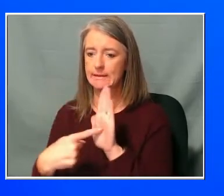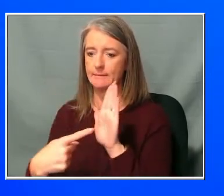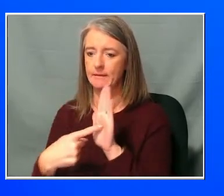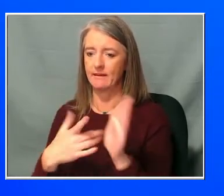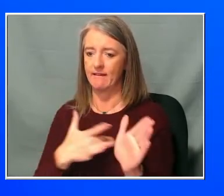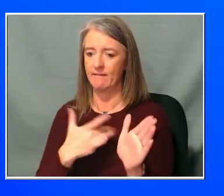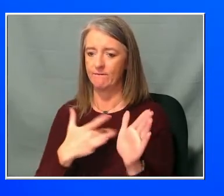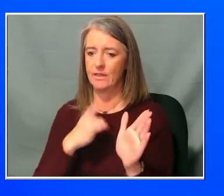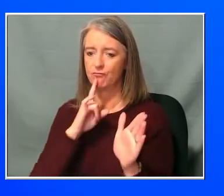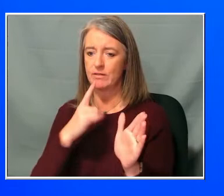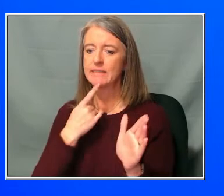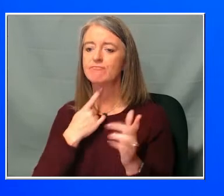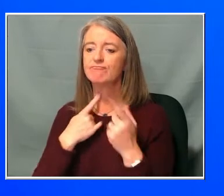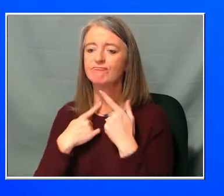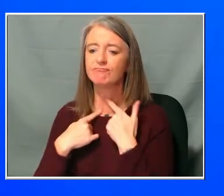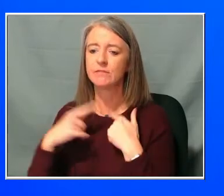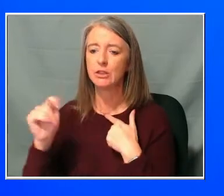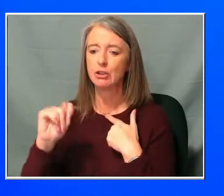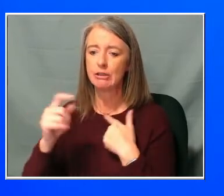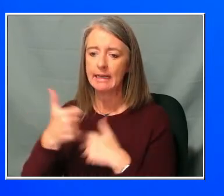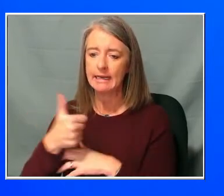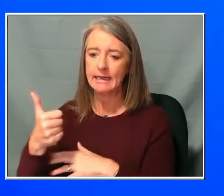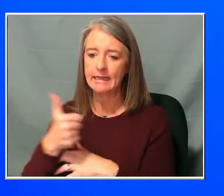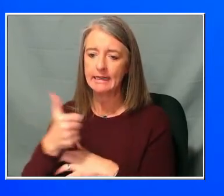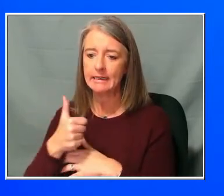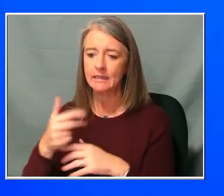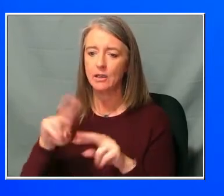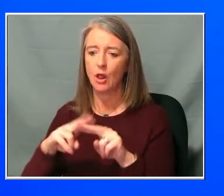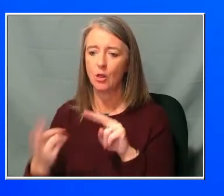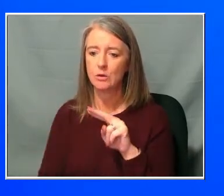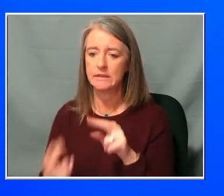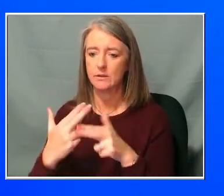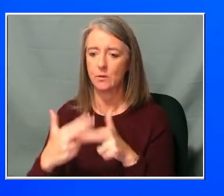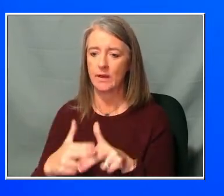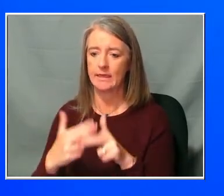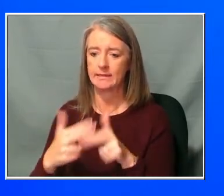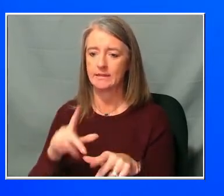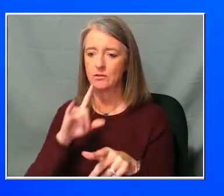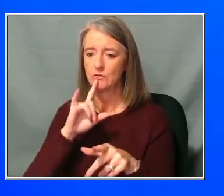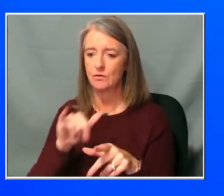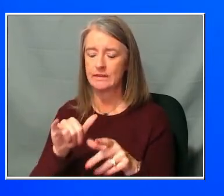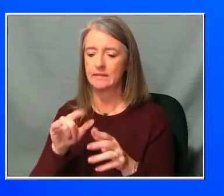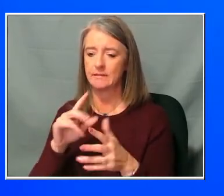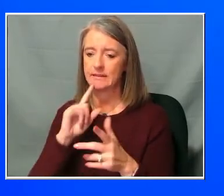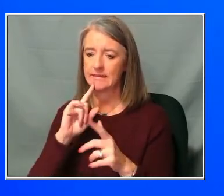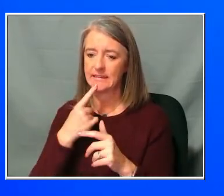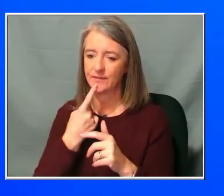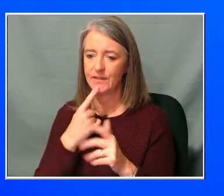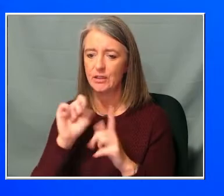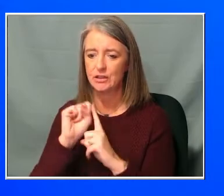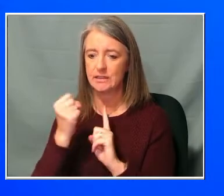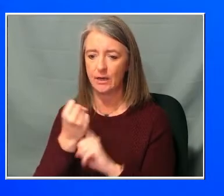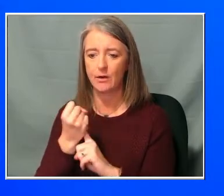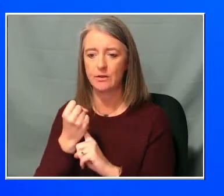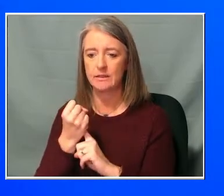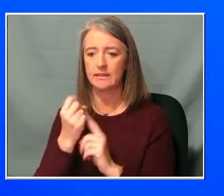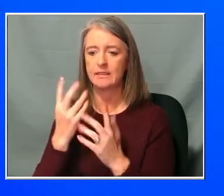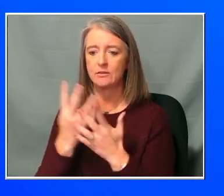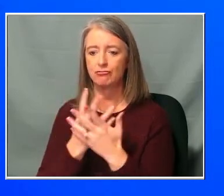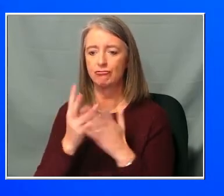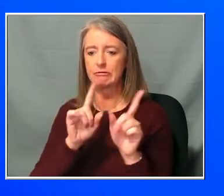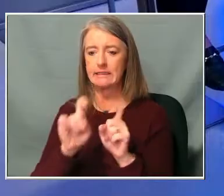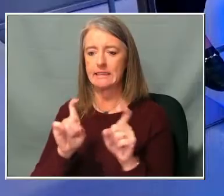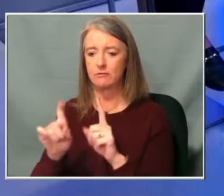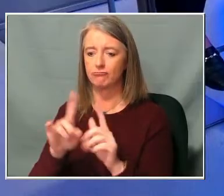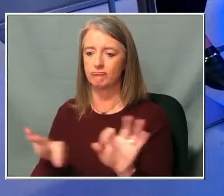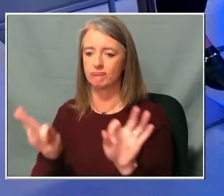really thirsty, urinating all the time, losing a bunch of weight. But that's really in those severe scenarios. And so that's why screening is really important. Yeah,